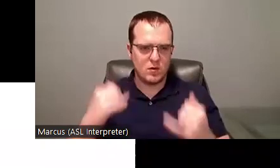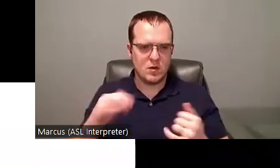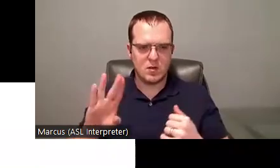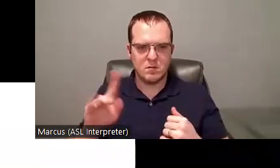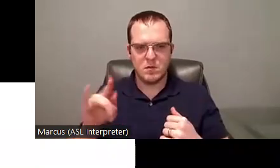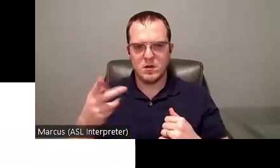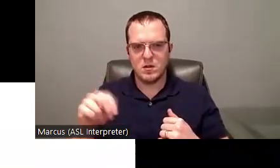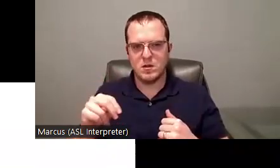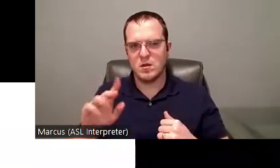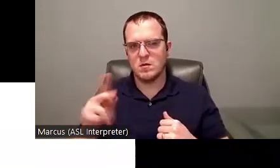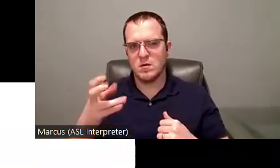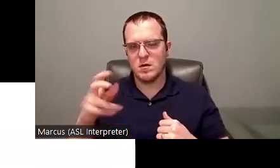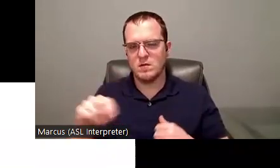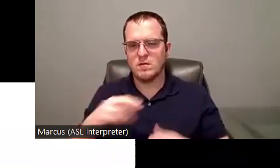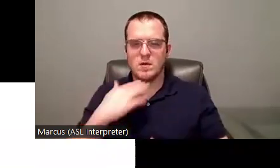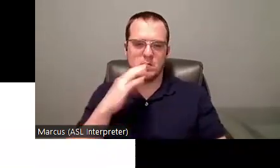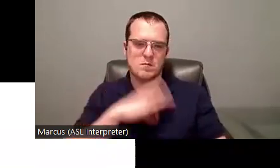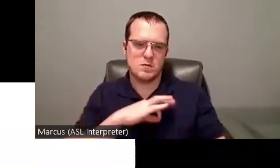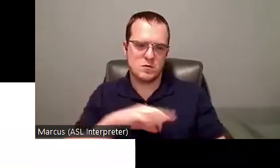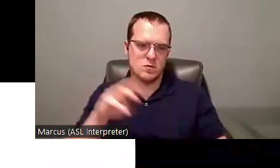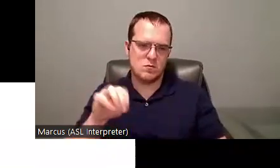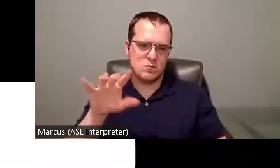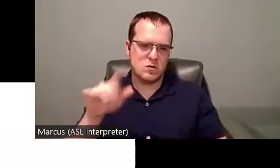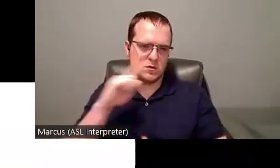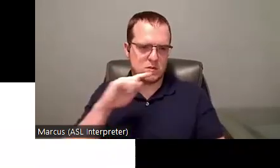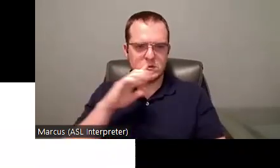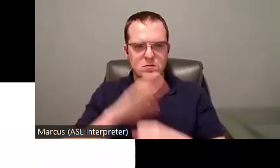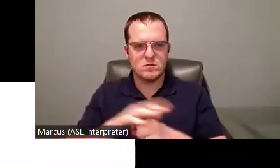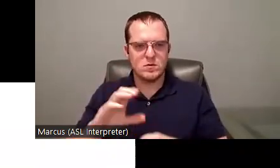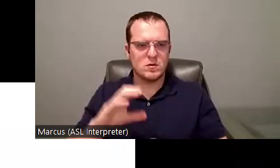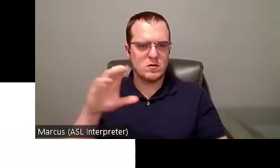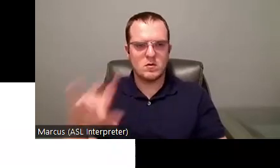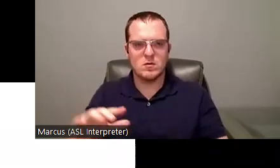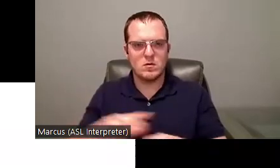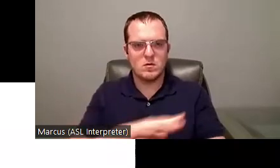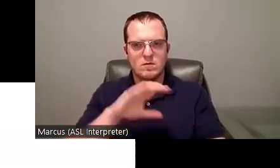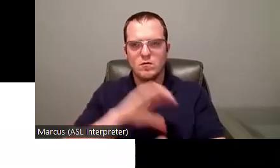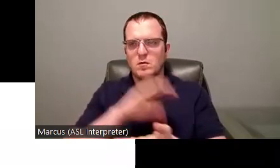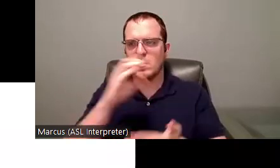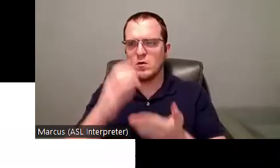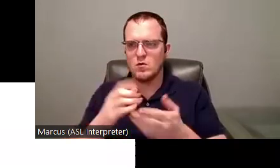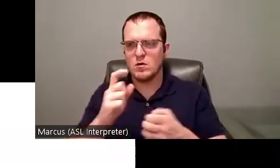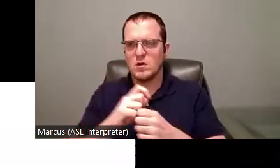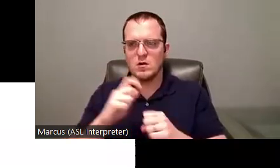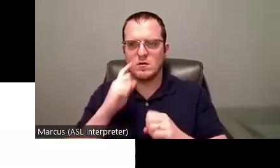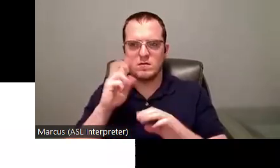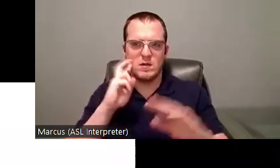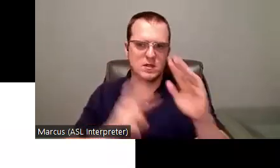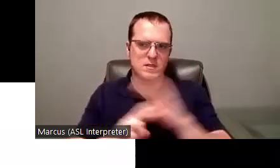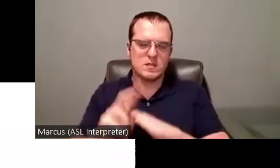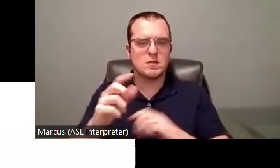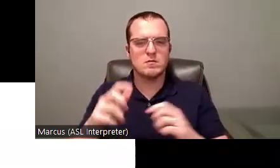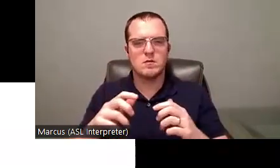parent organization, Pittsburgh Mercy, has committed to providing the full amount of the anticipated awards from